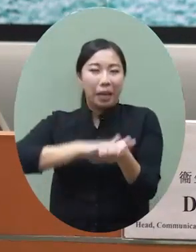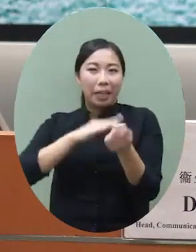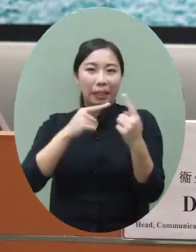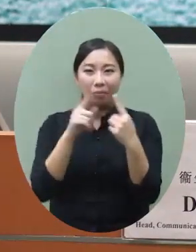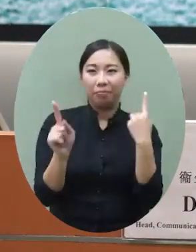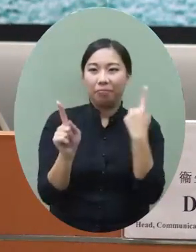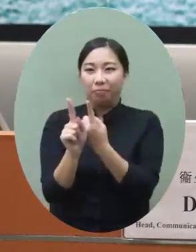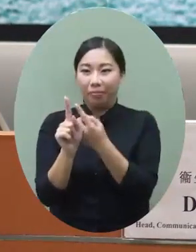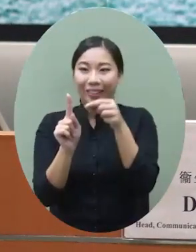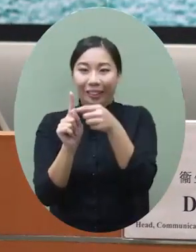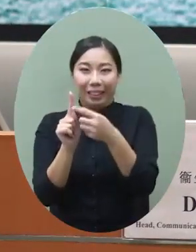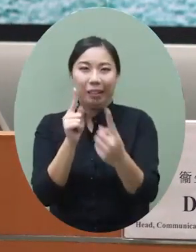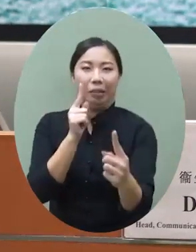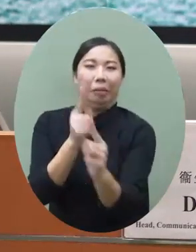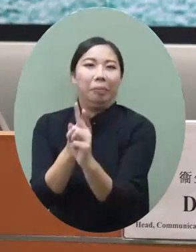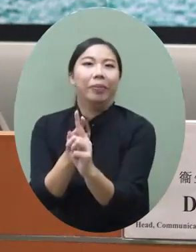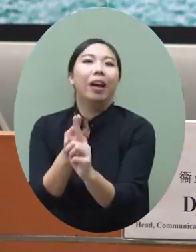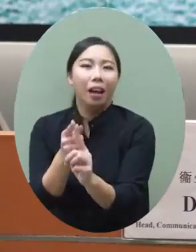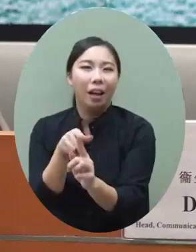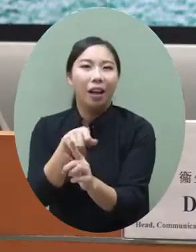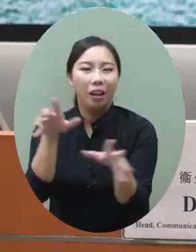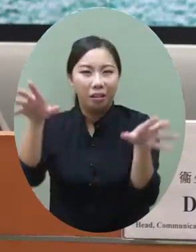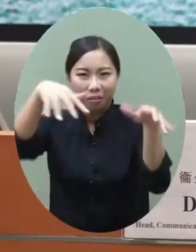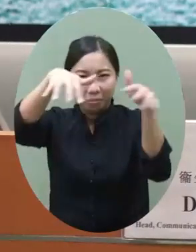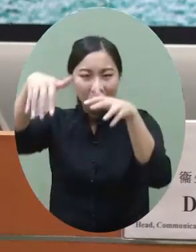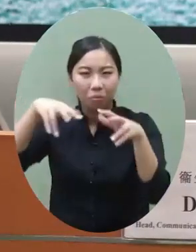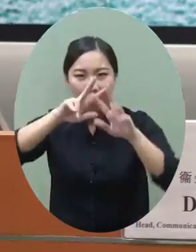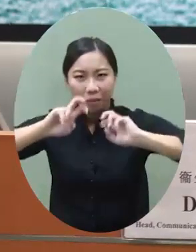higher risk. So if anyone who has